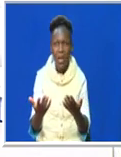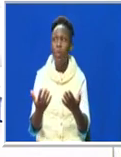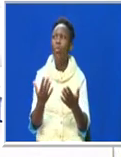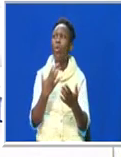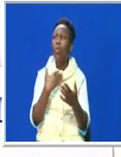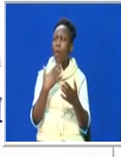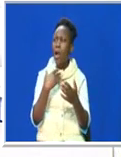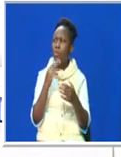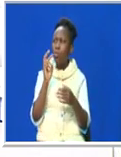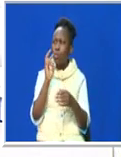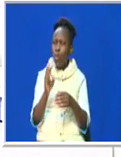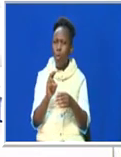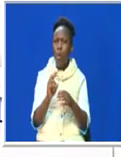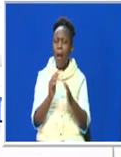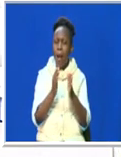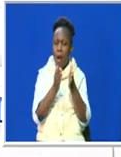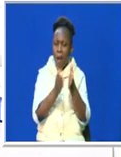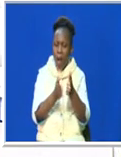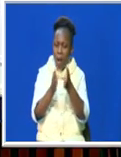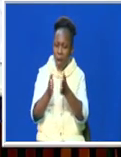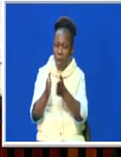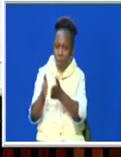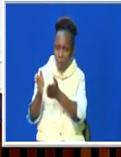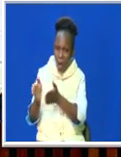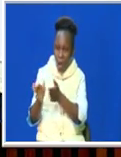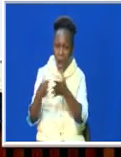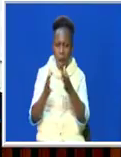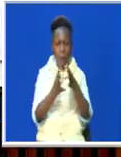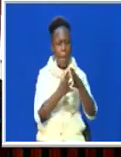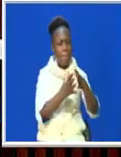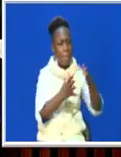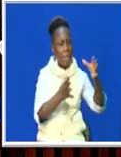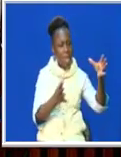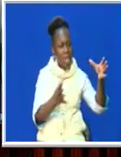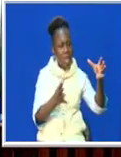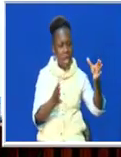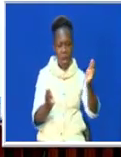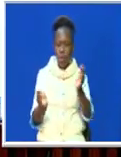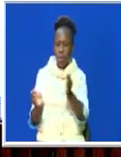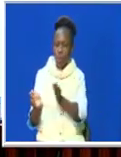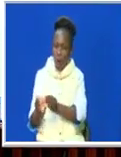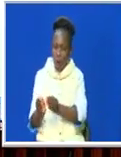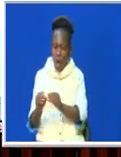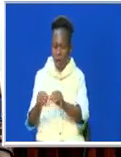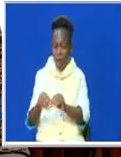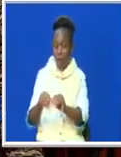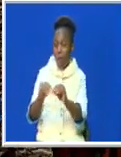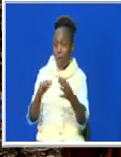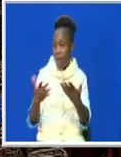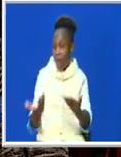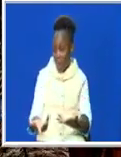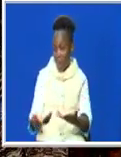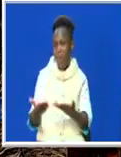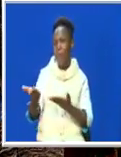and sequence items according to their size. Welcome.